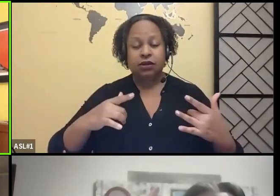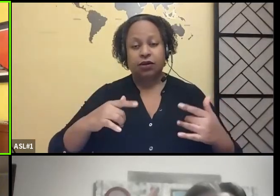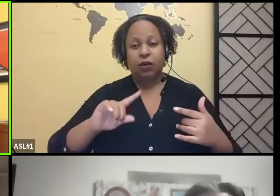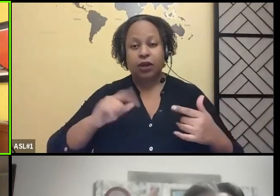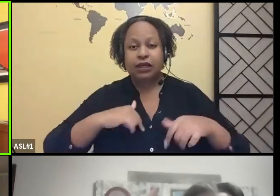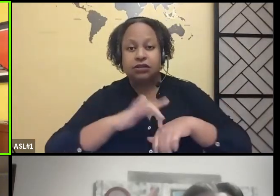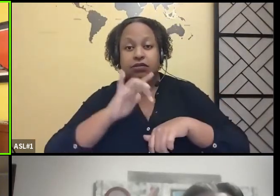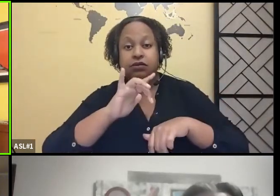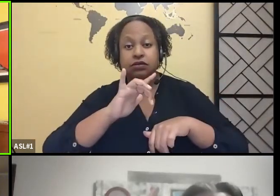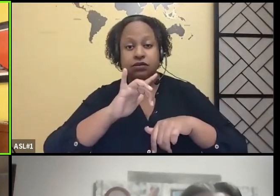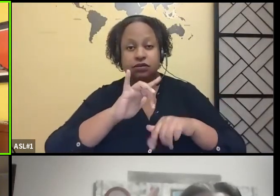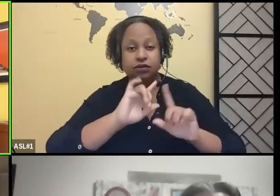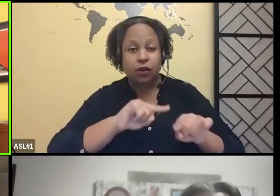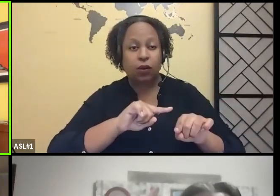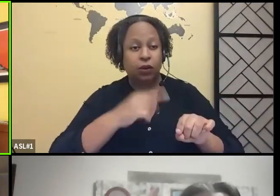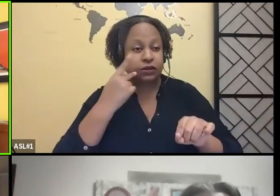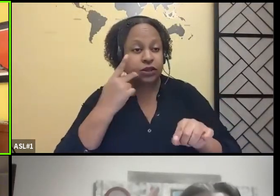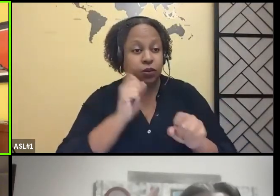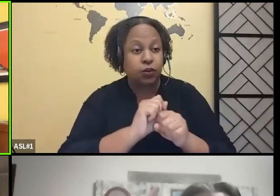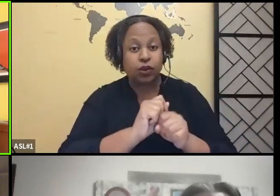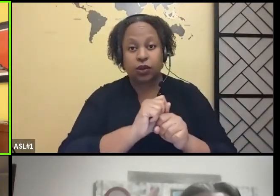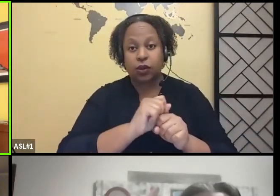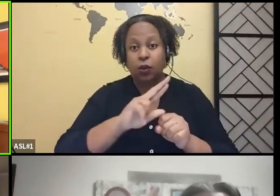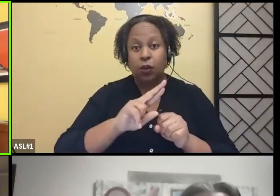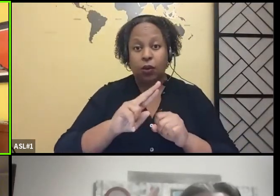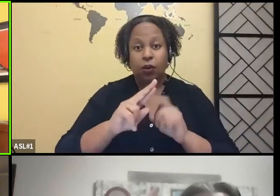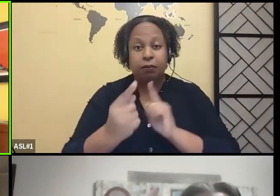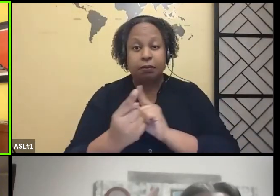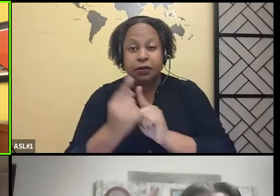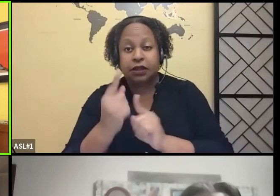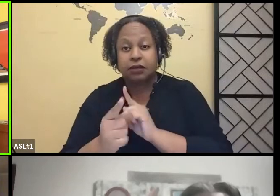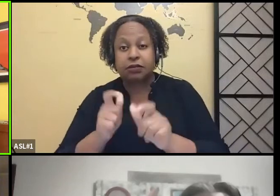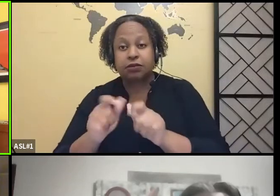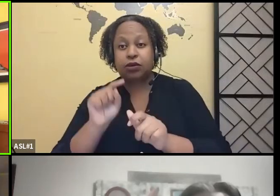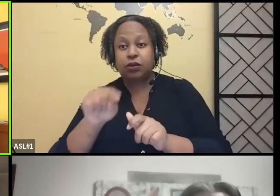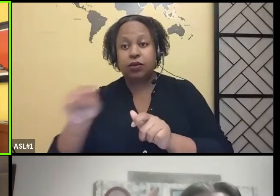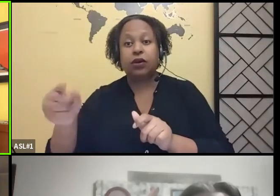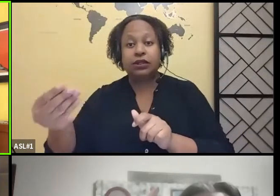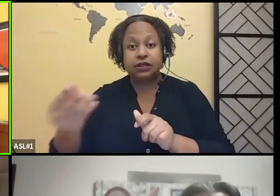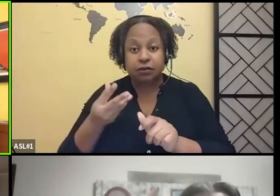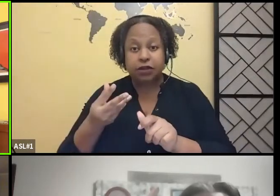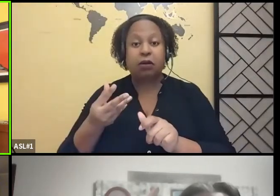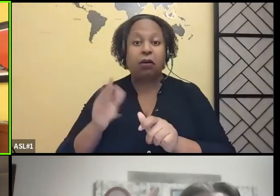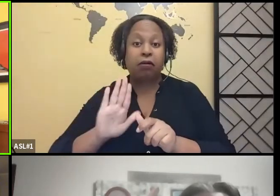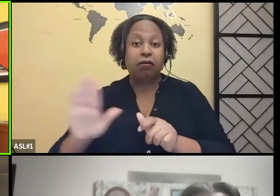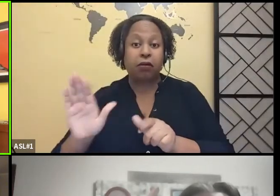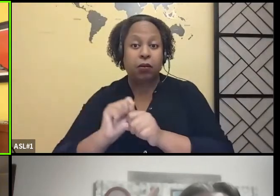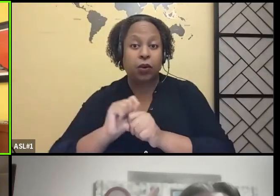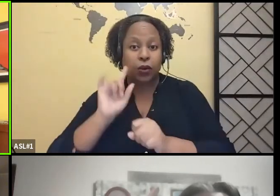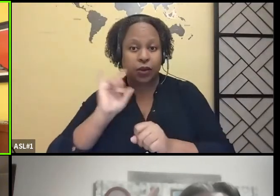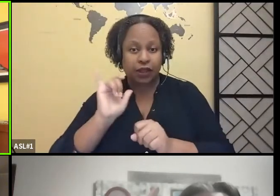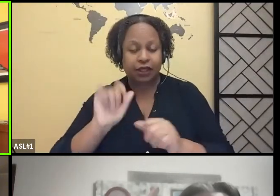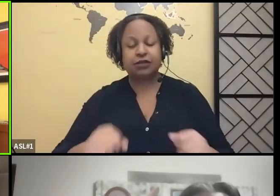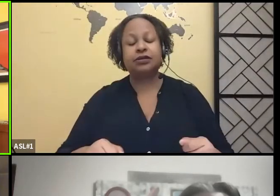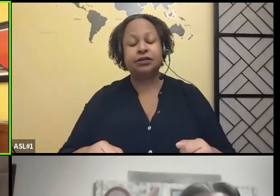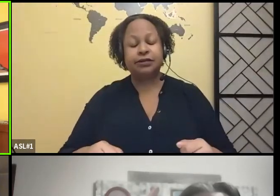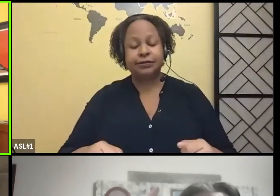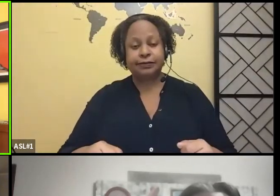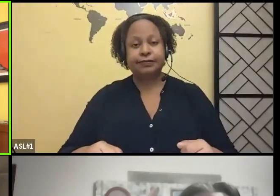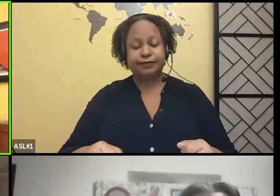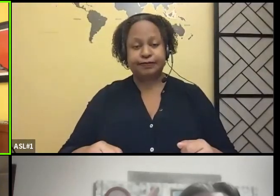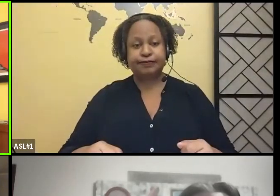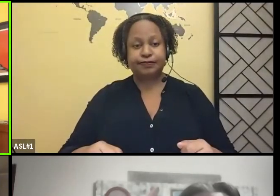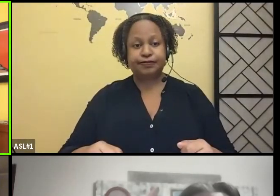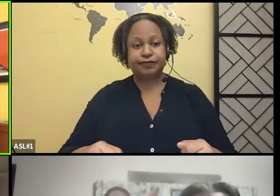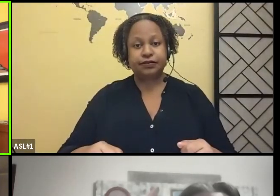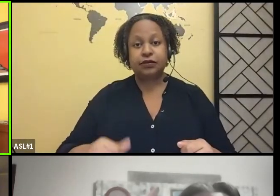know people who are working is how seriously and with great joy that especially